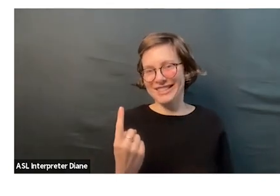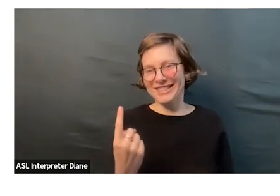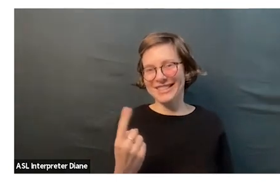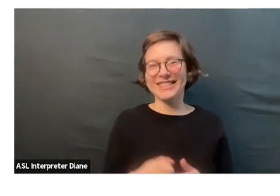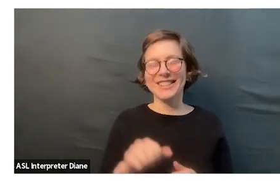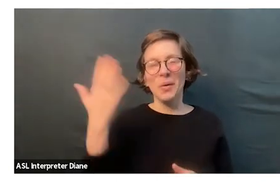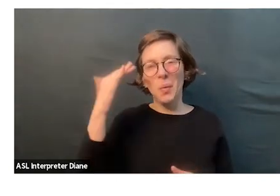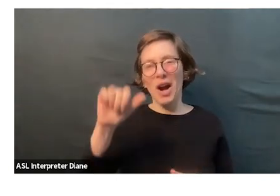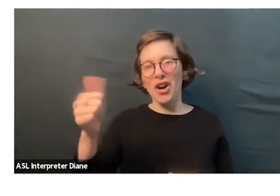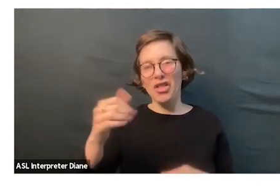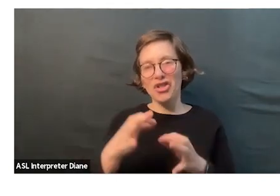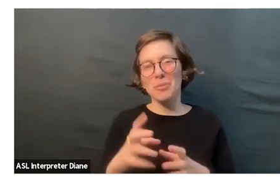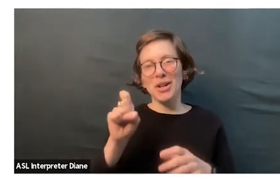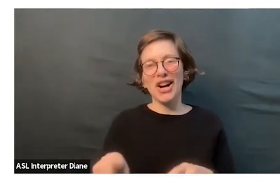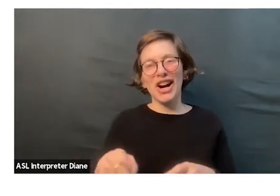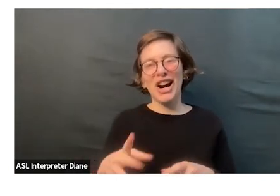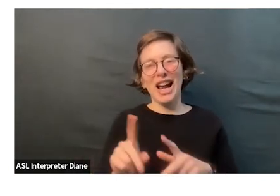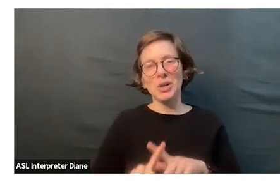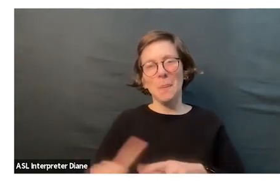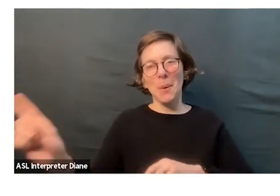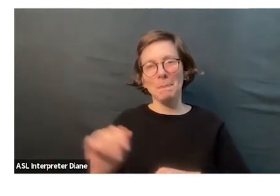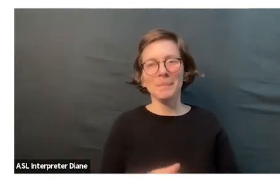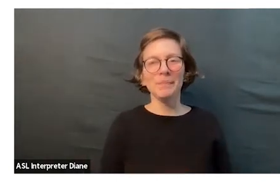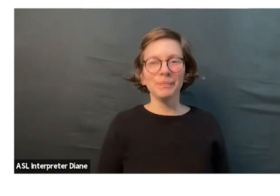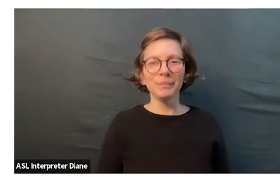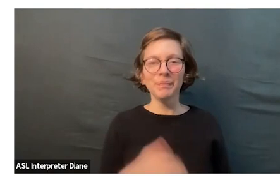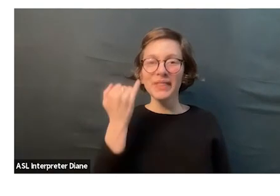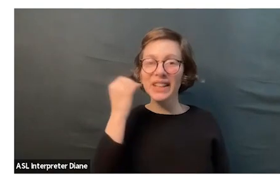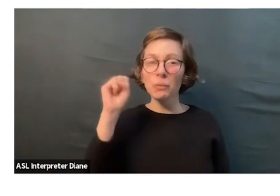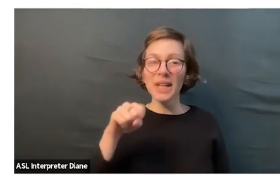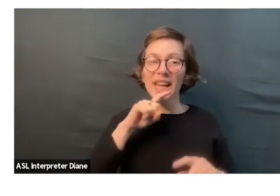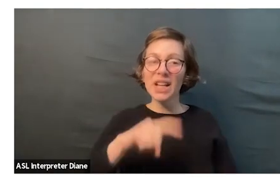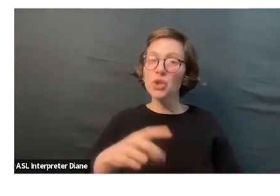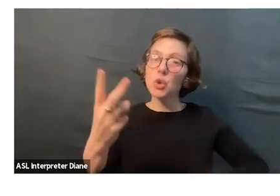But yes, if you have seen anything in particular, I would love to read